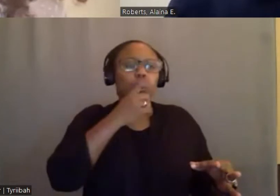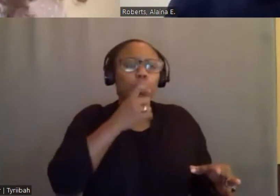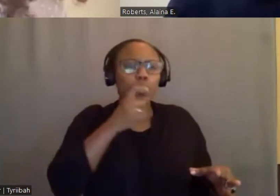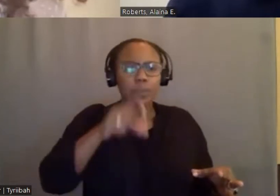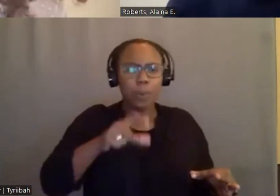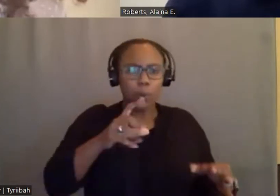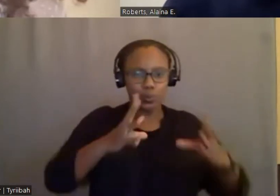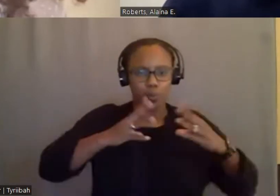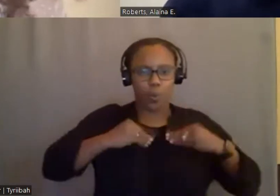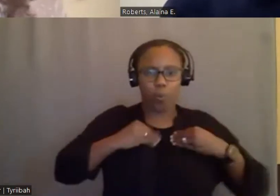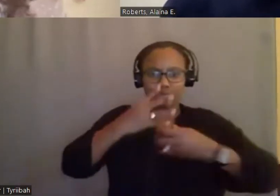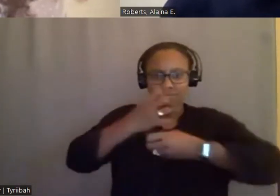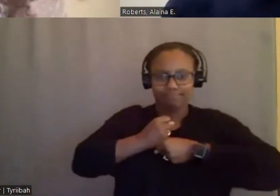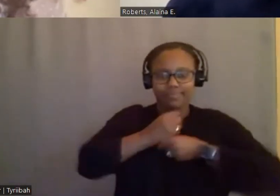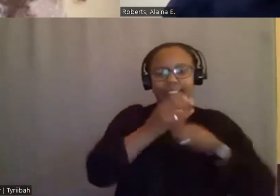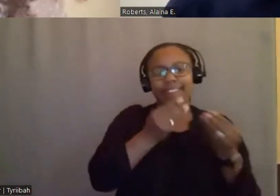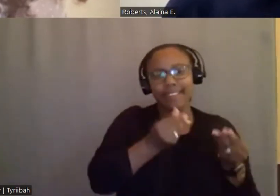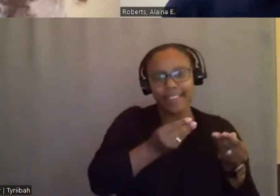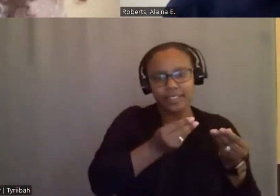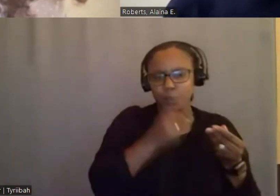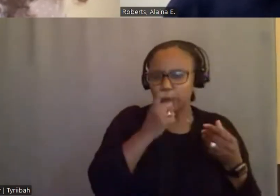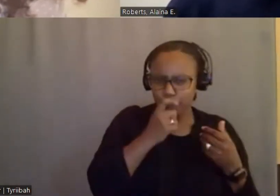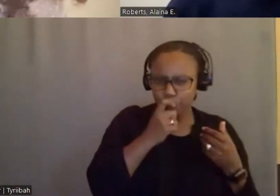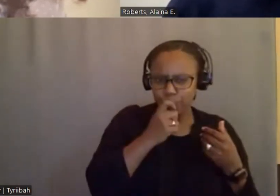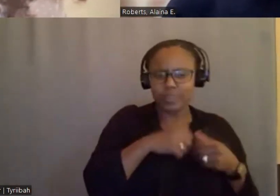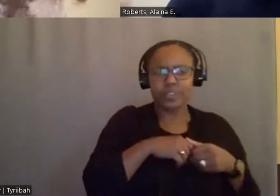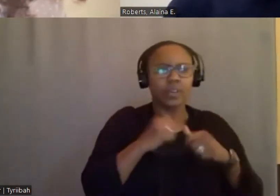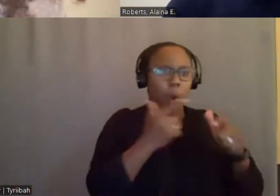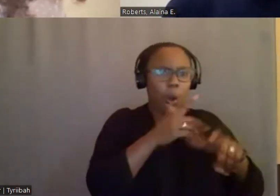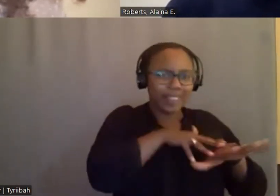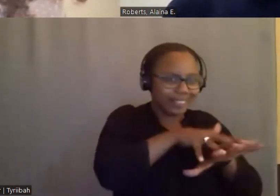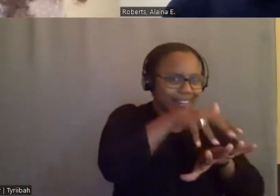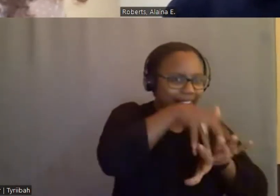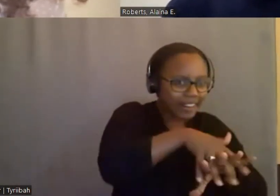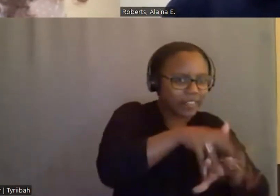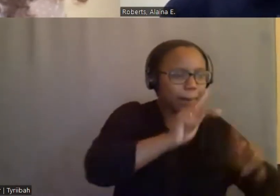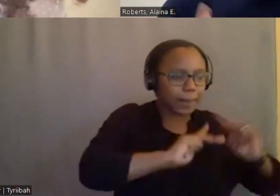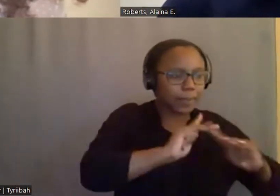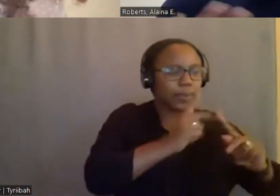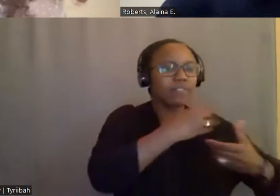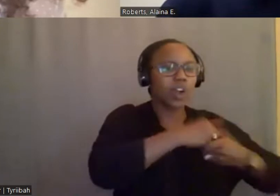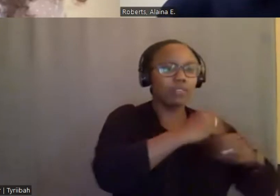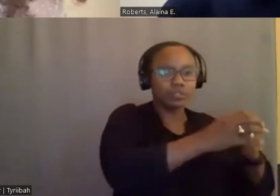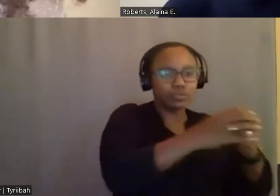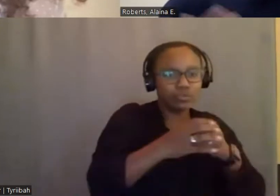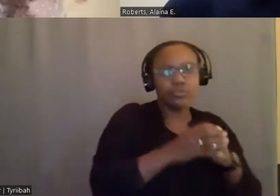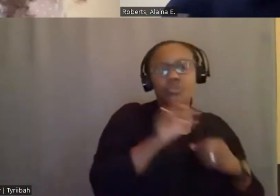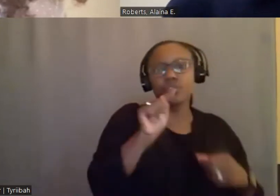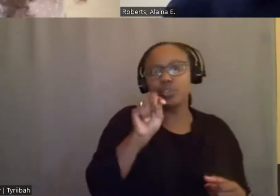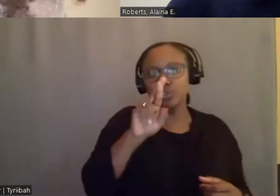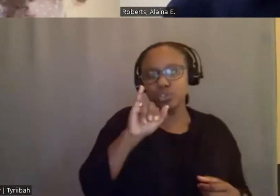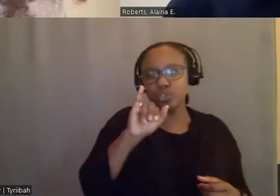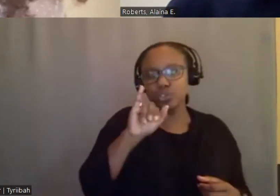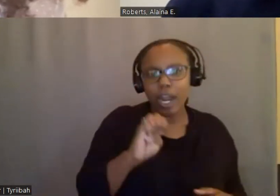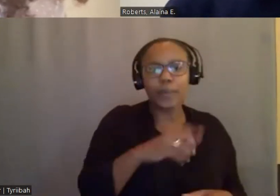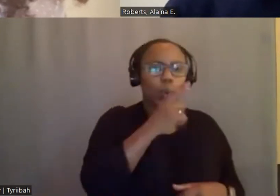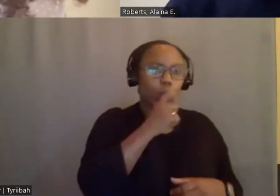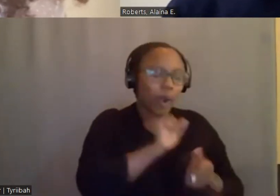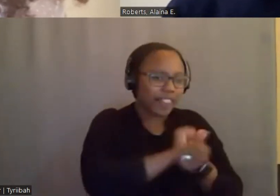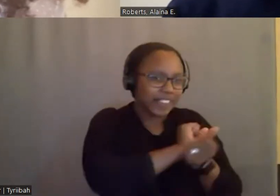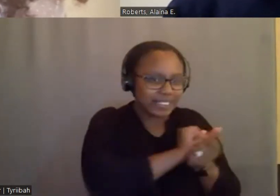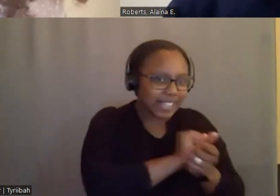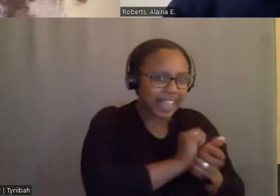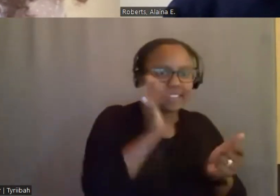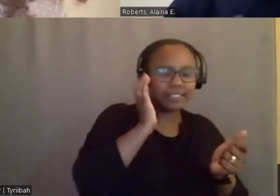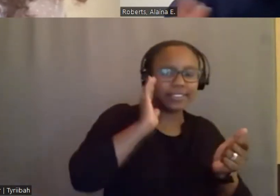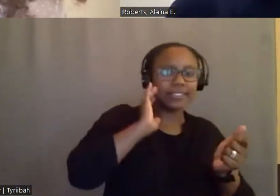land are. So who are all these Native people who are members of this tribe? Who are all these former slaves who were owned in these tribes? In order